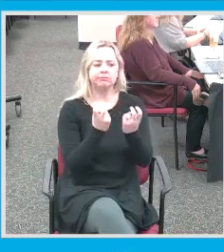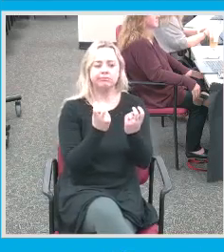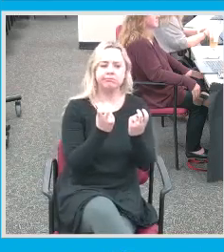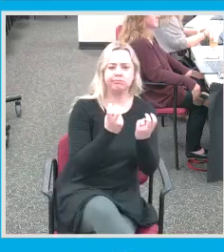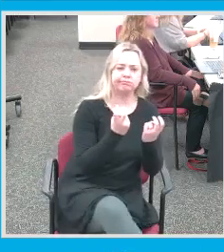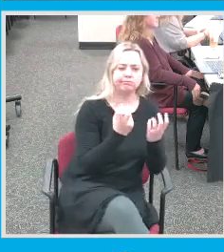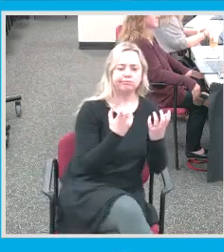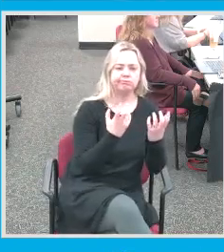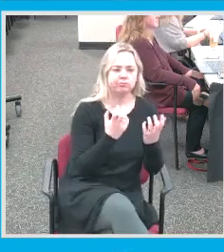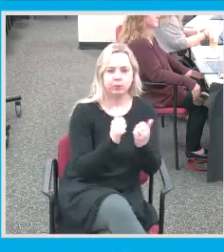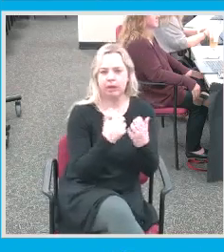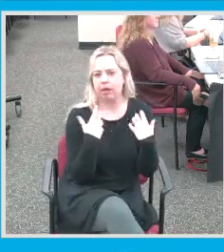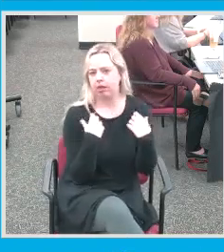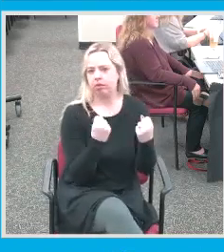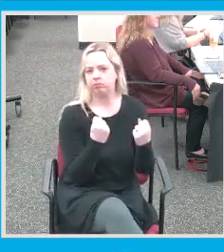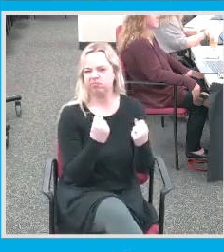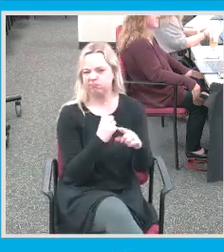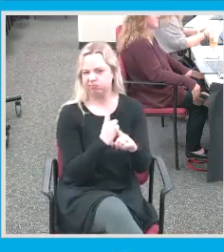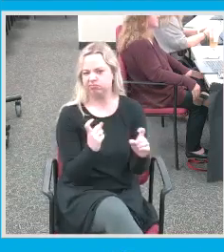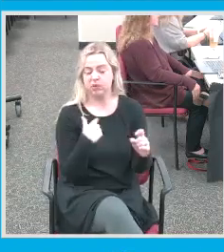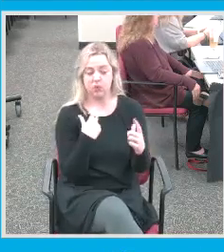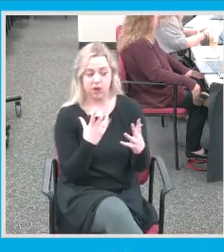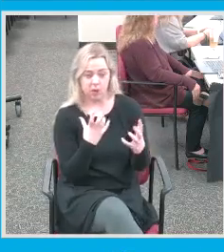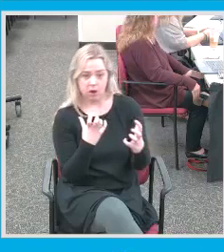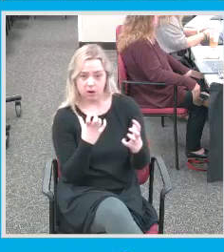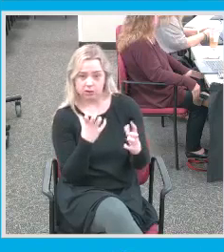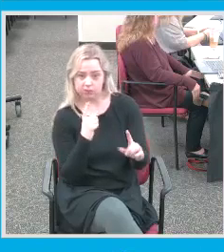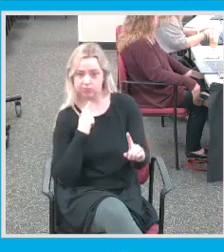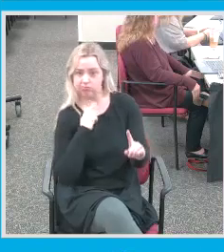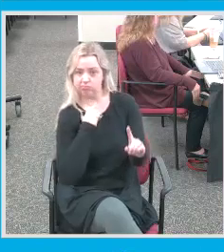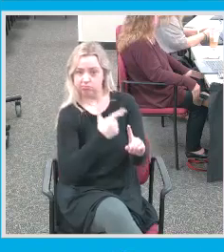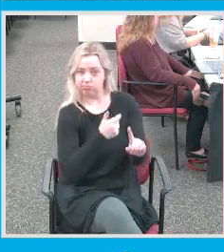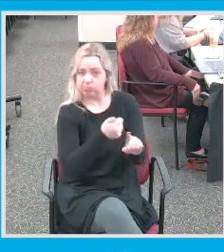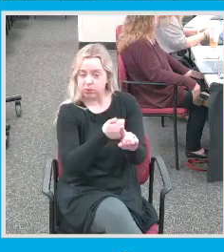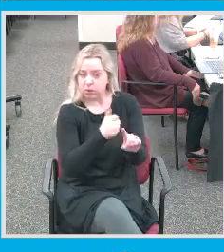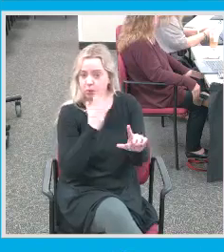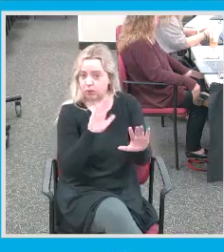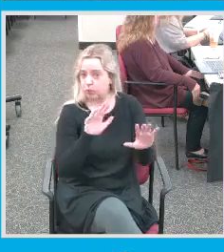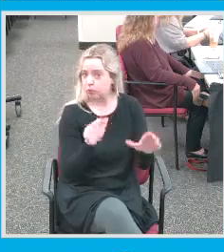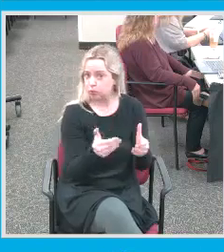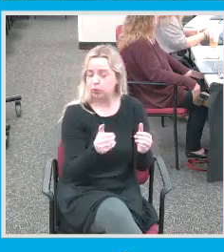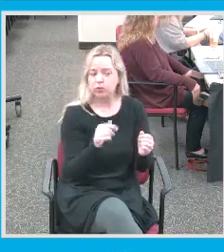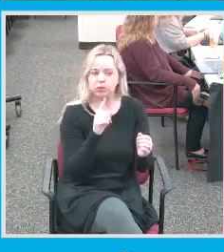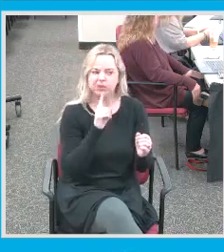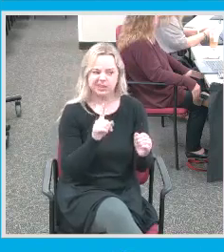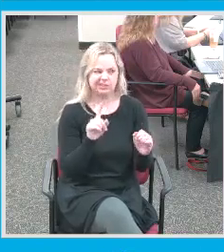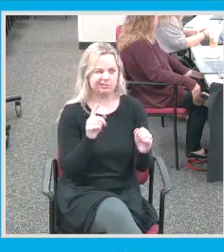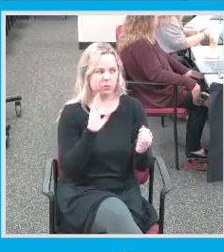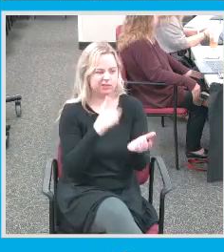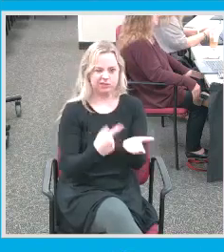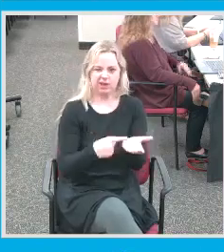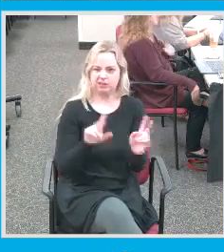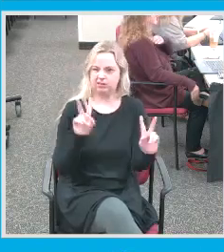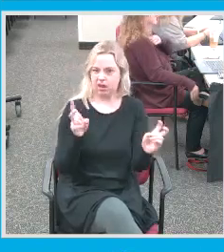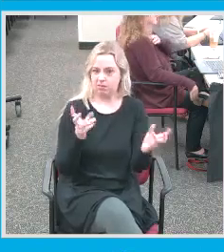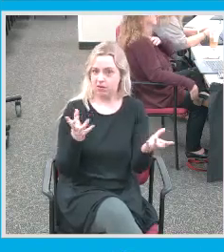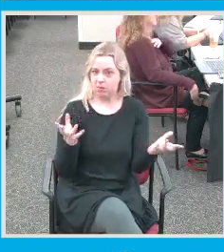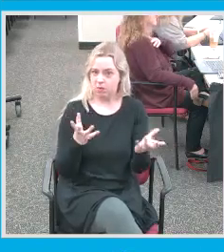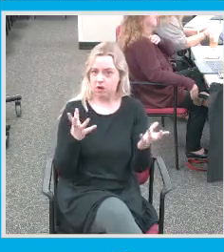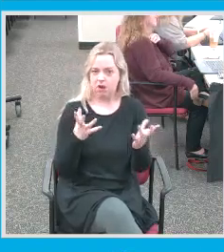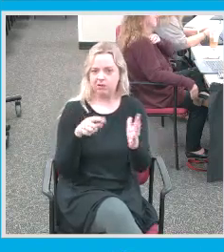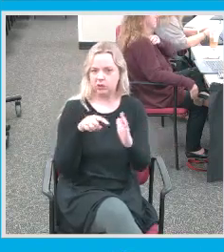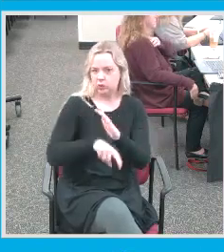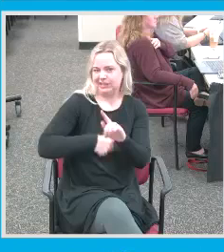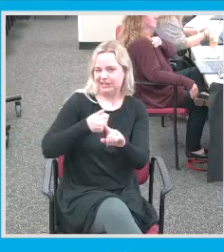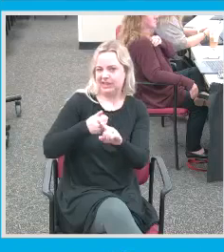her an opportunity to introduce herself. The topic that we are going to present on with our community partners is suicide